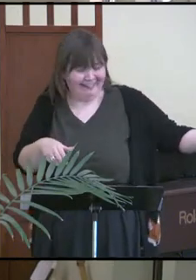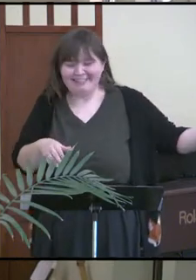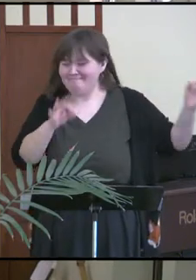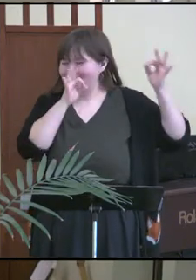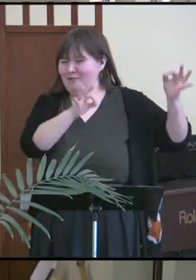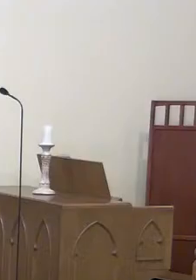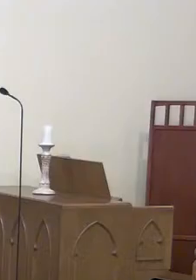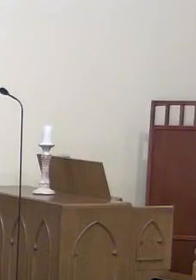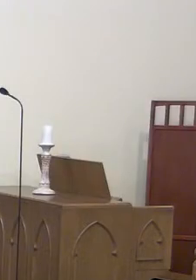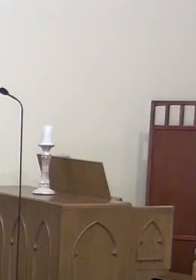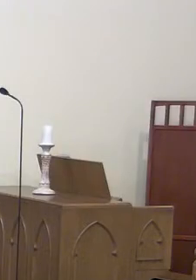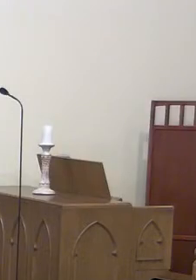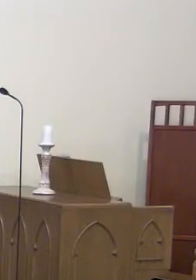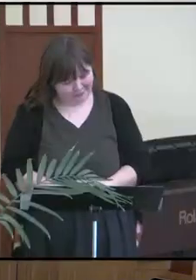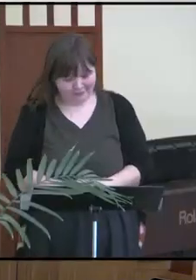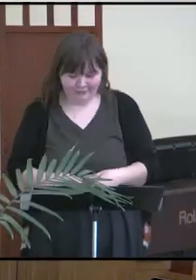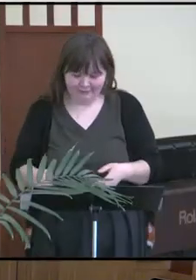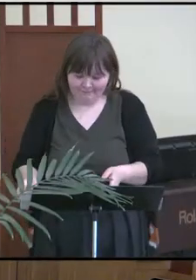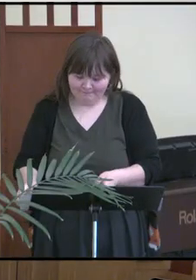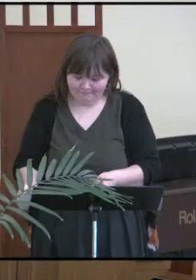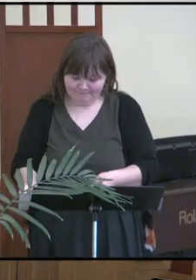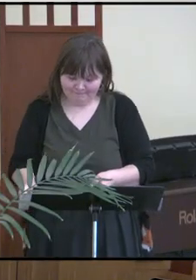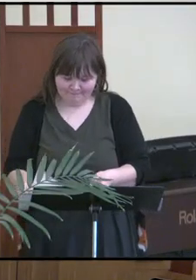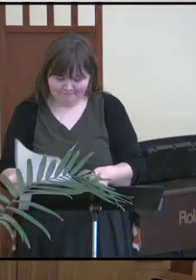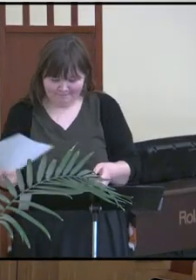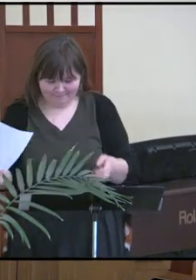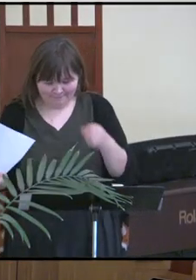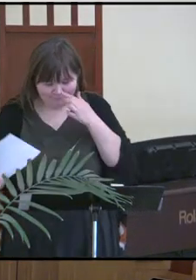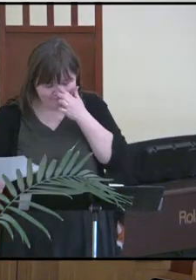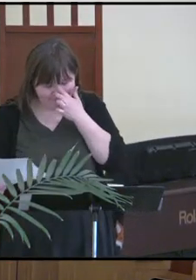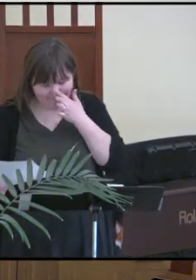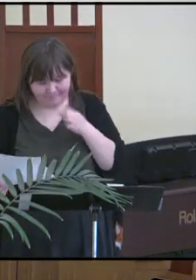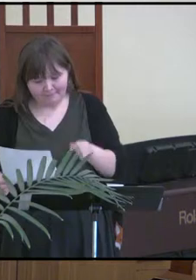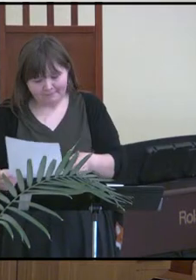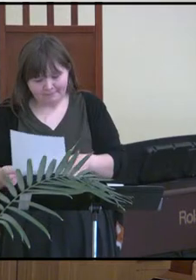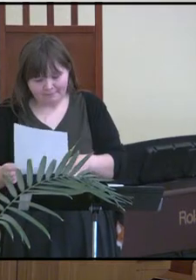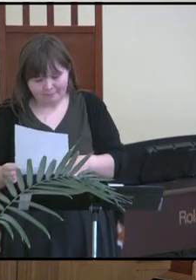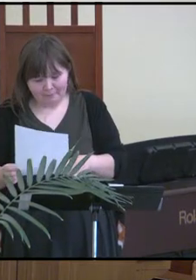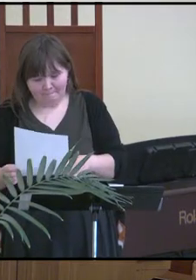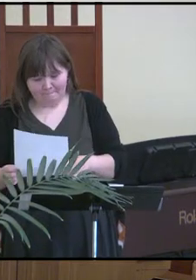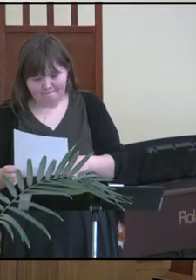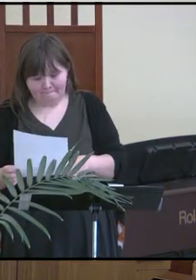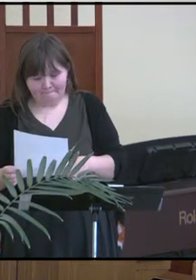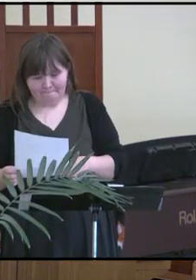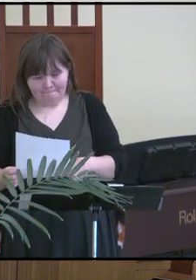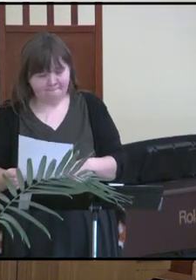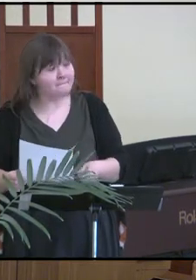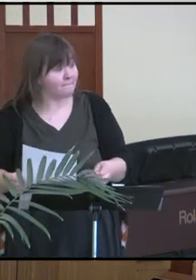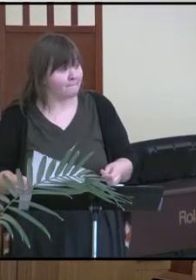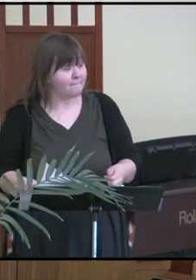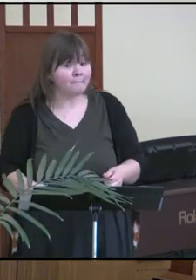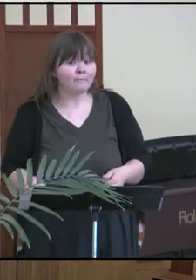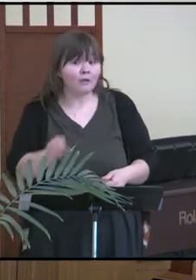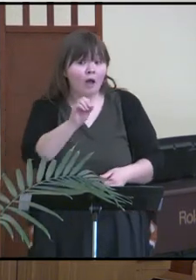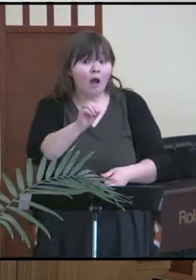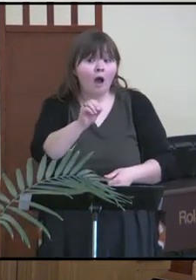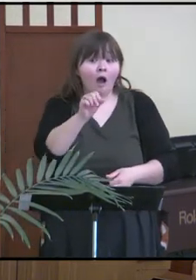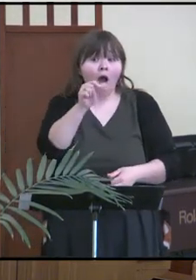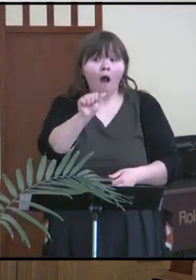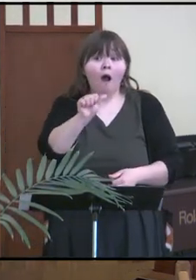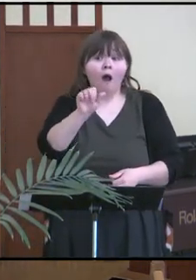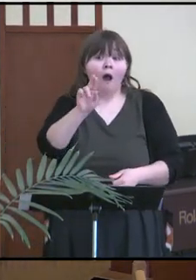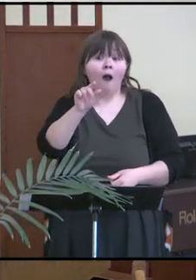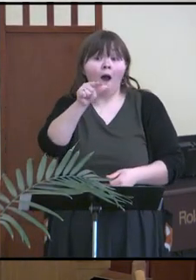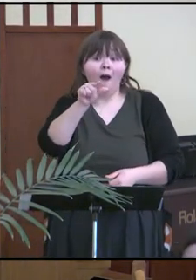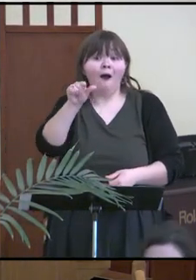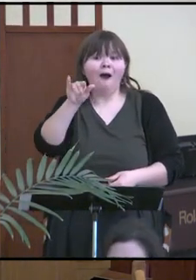Can you tell me your name? Thank you. McCall? And what, is this your brother? And Ozzy? Augie. Augie. Augie